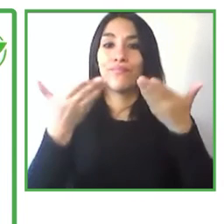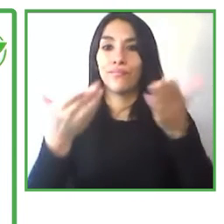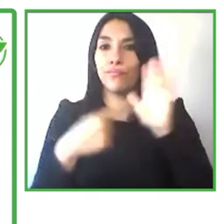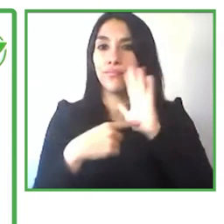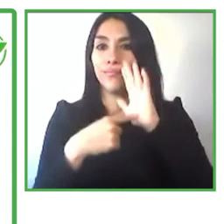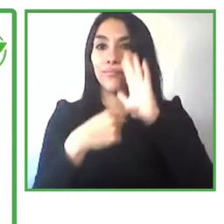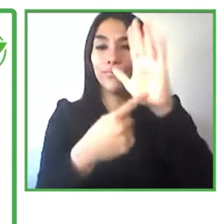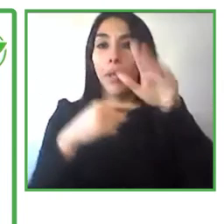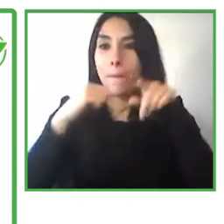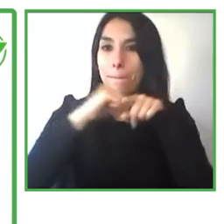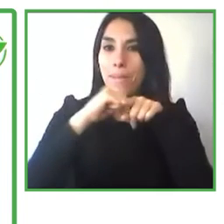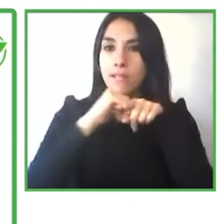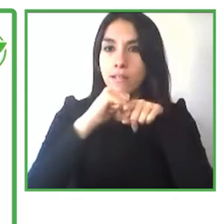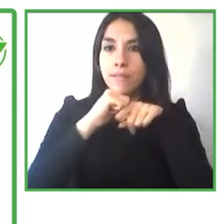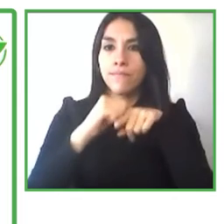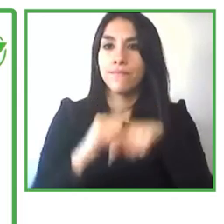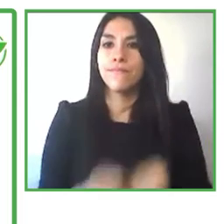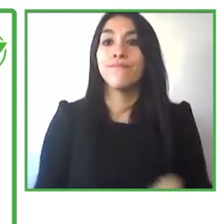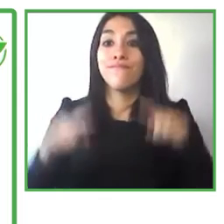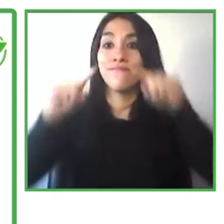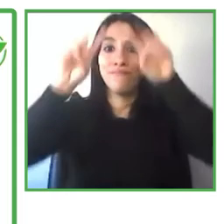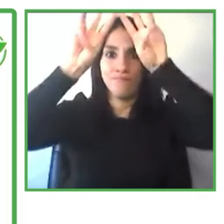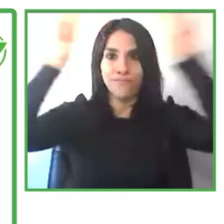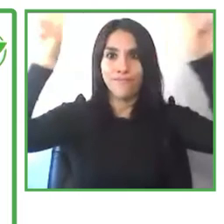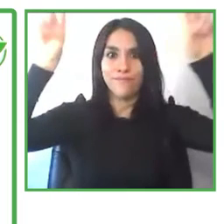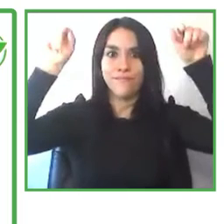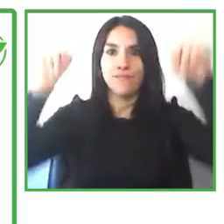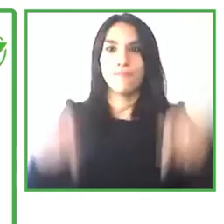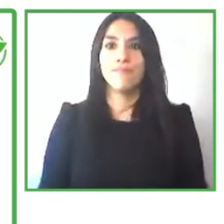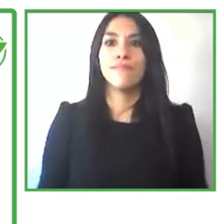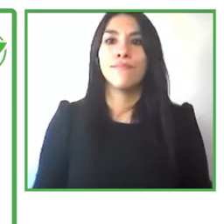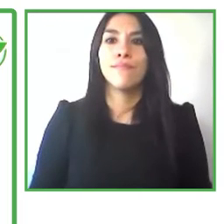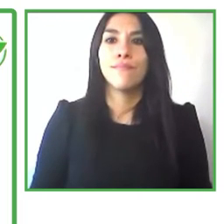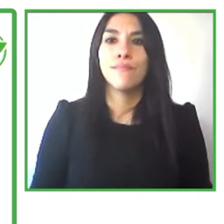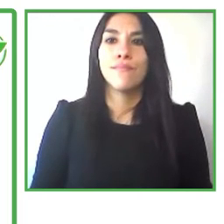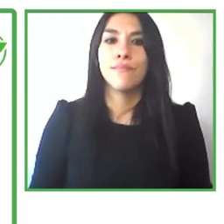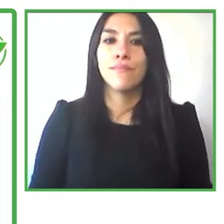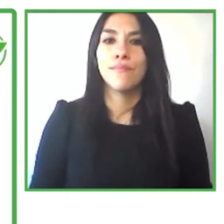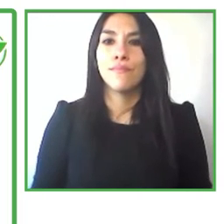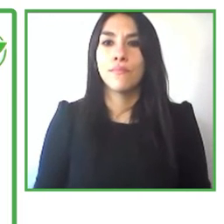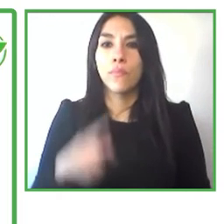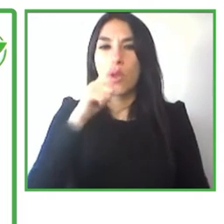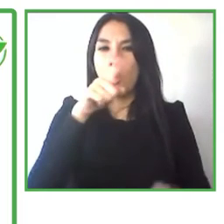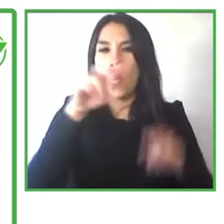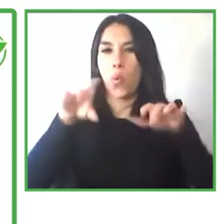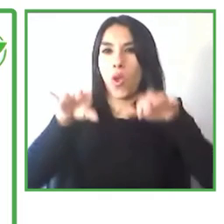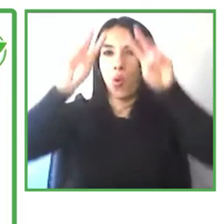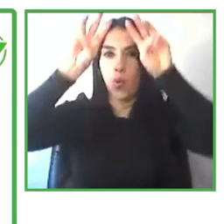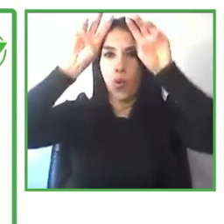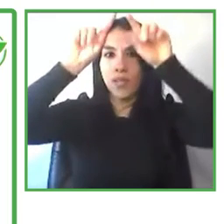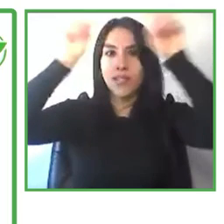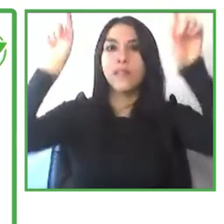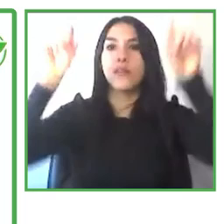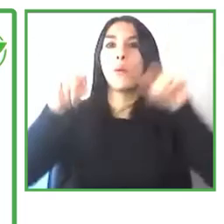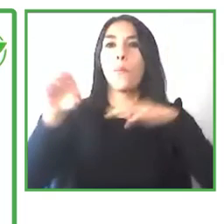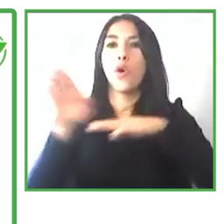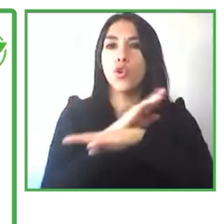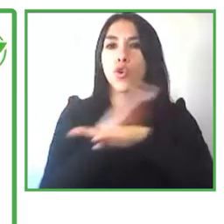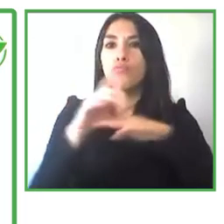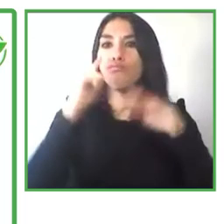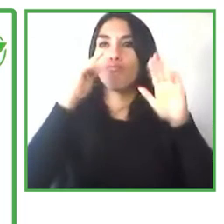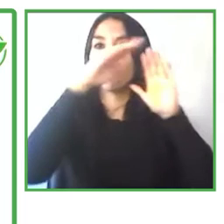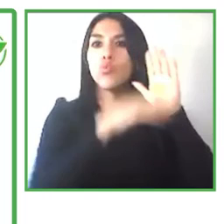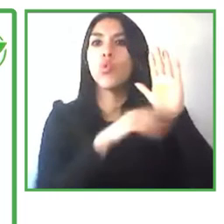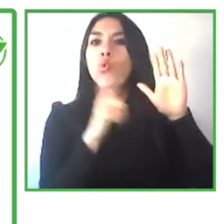and Spanish. By the way, our website is also available in Spanish. And we have a LinkedIn page with now about